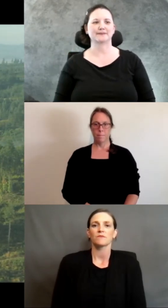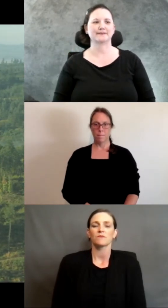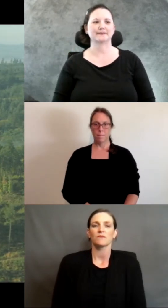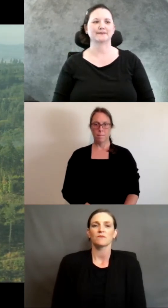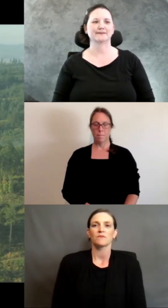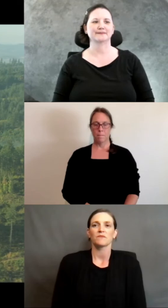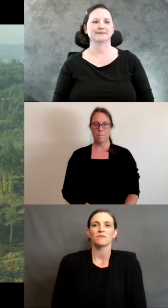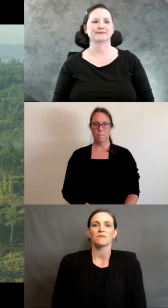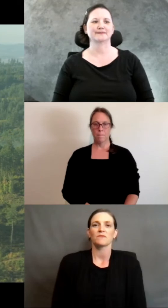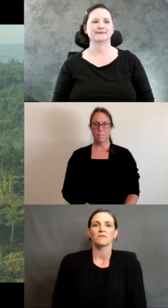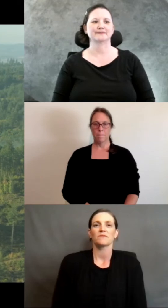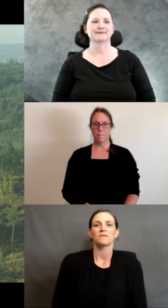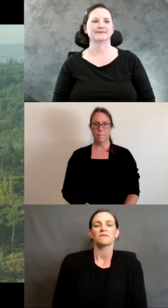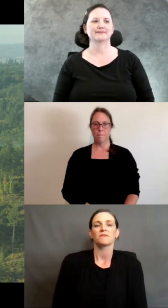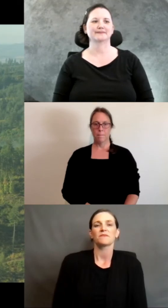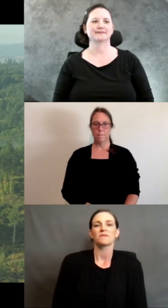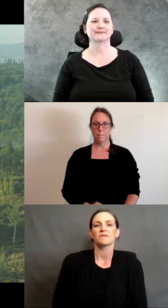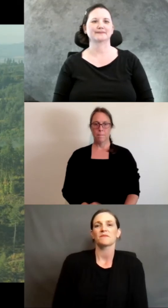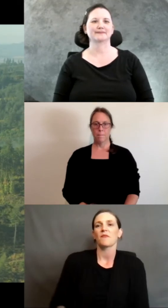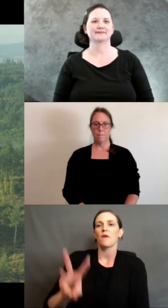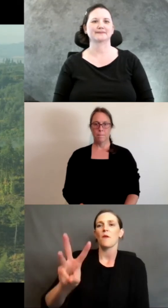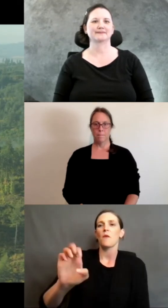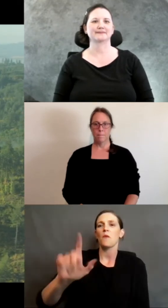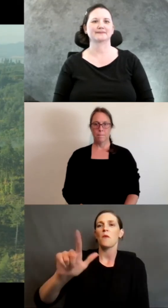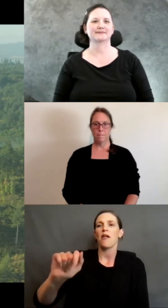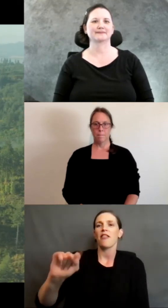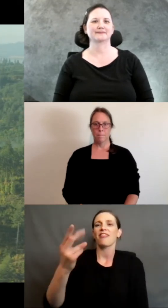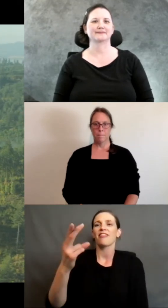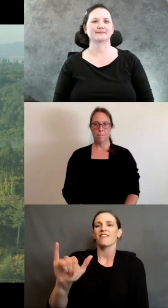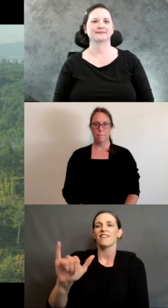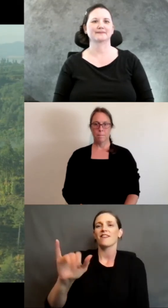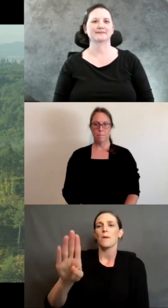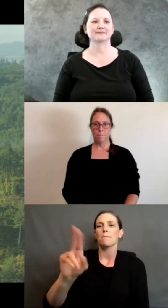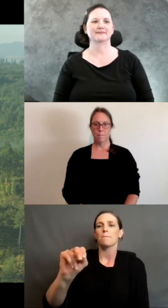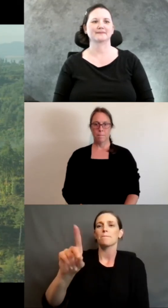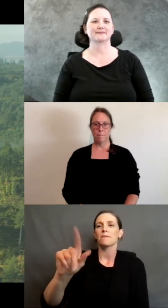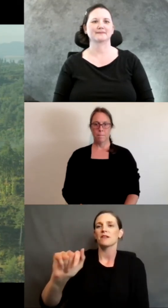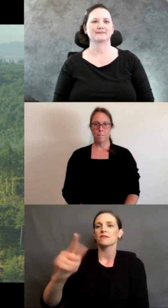Riggins. Wealthy Bundage as Mariana Subana.